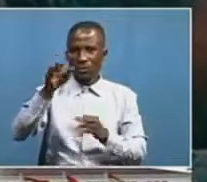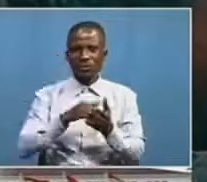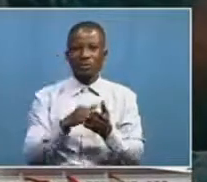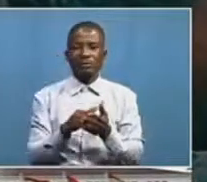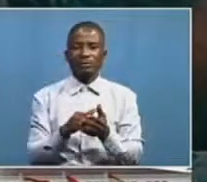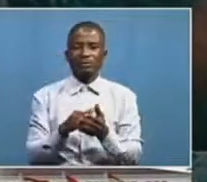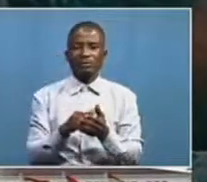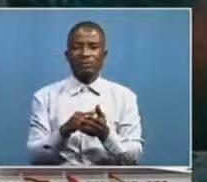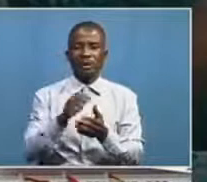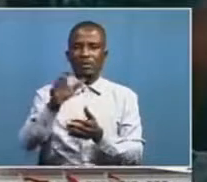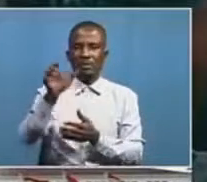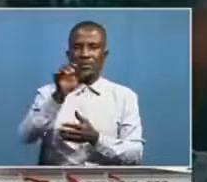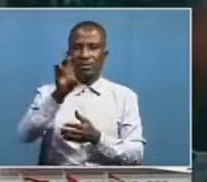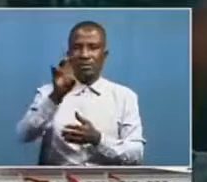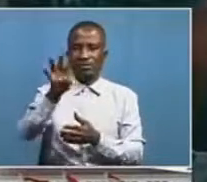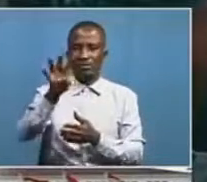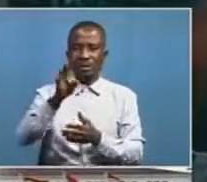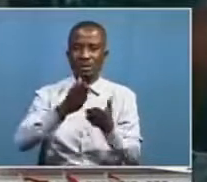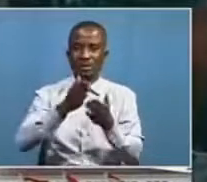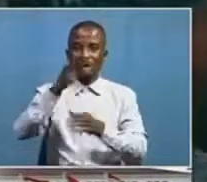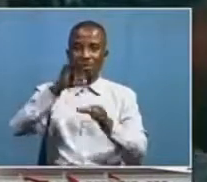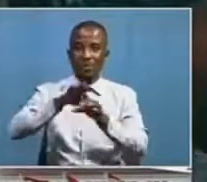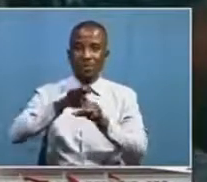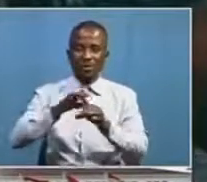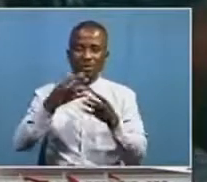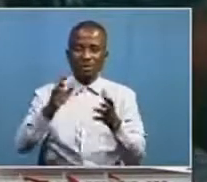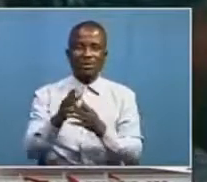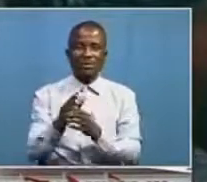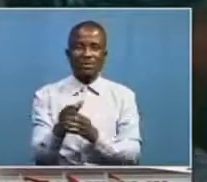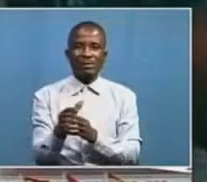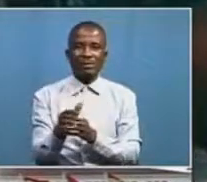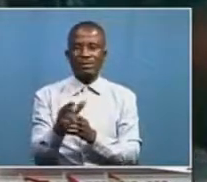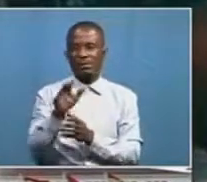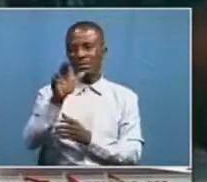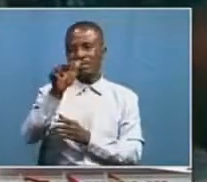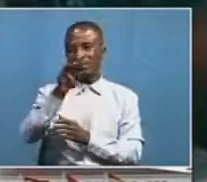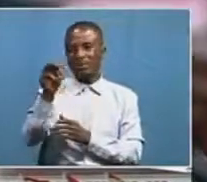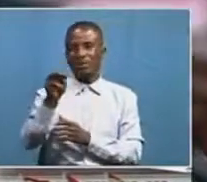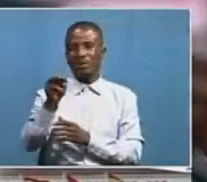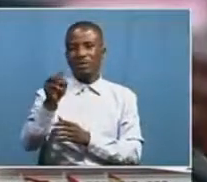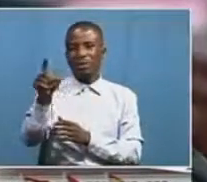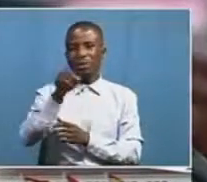13,434,574 as the total valid votes cast instead of